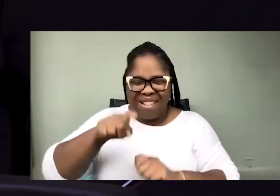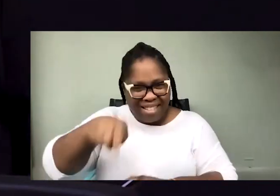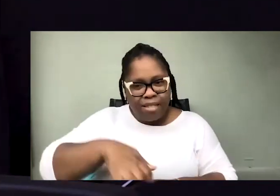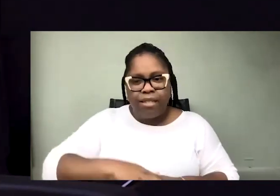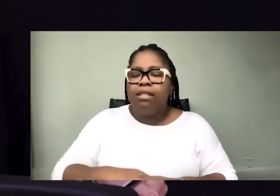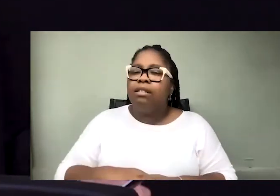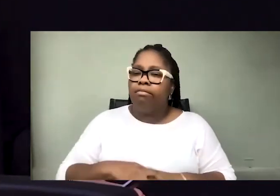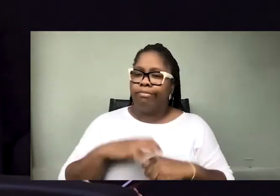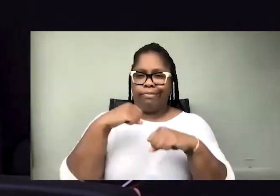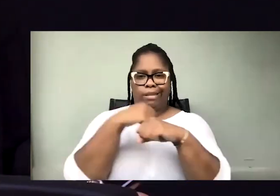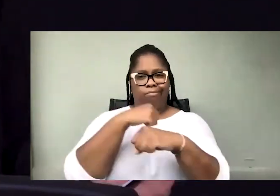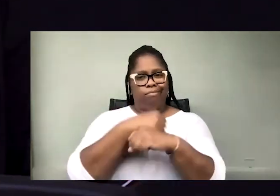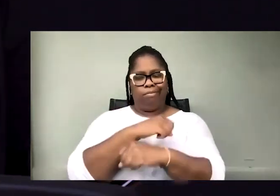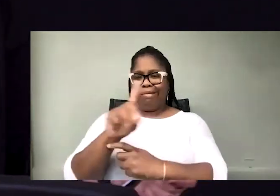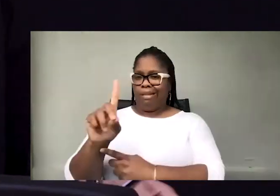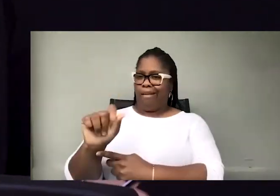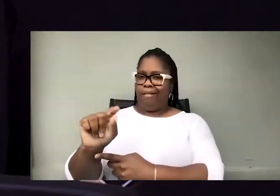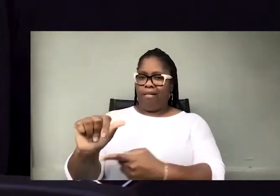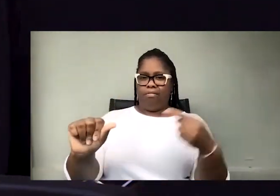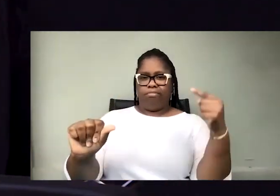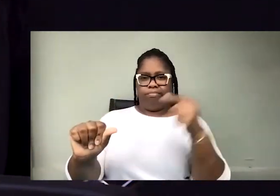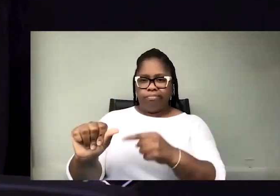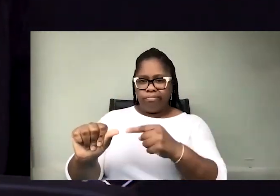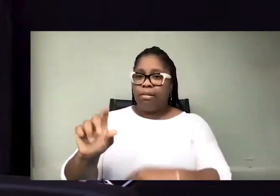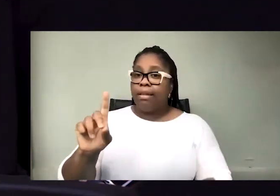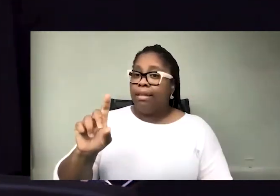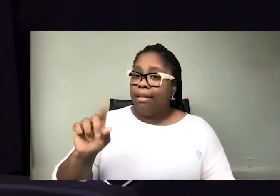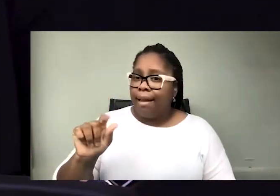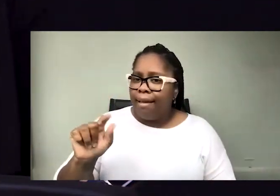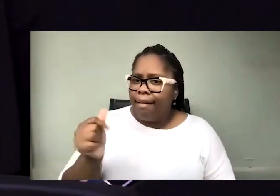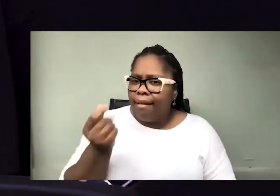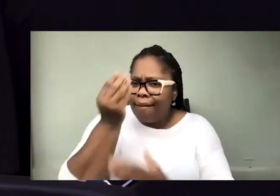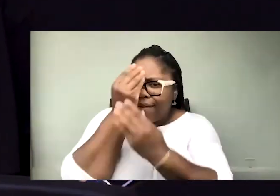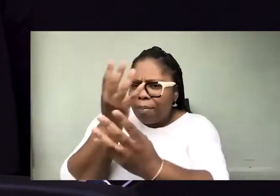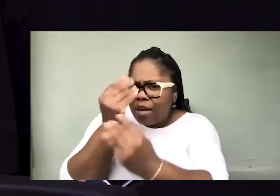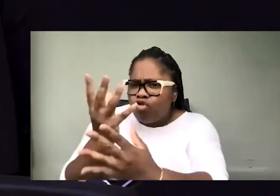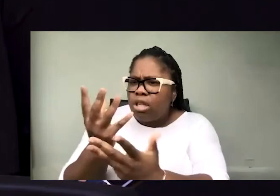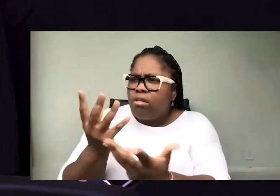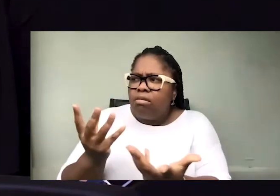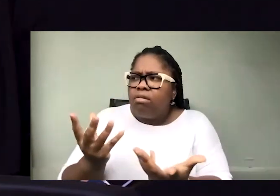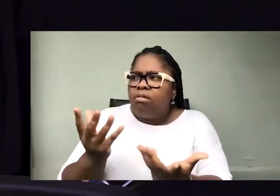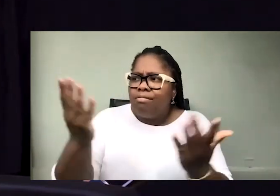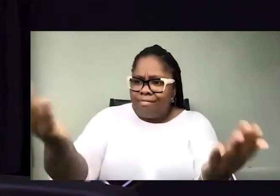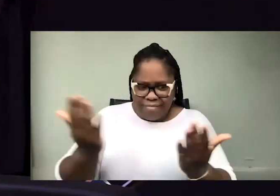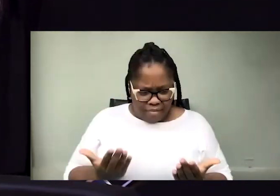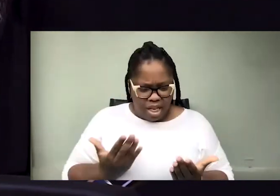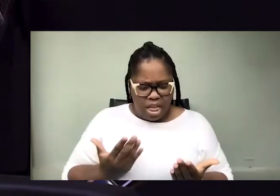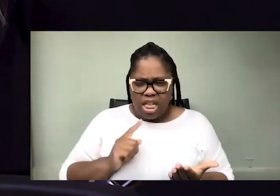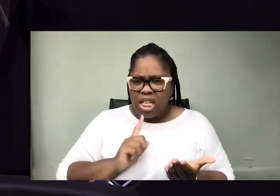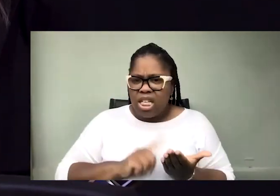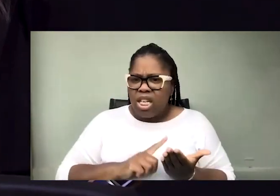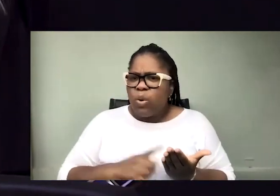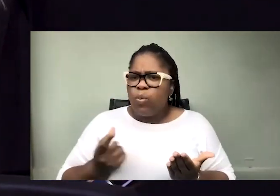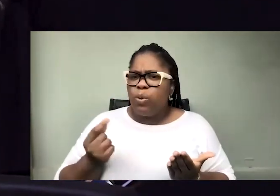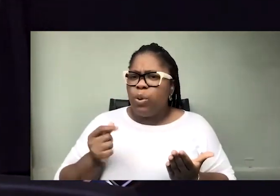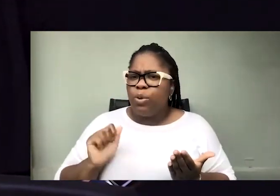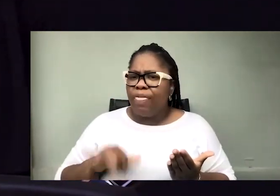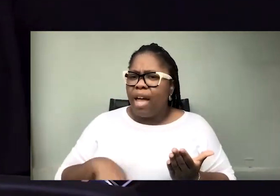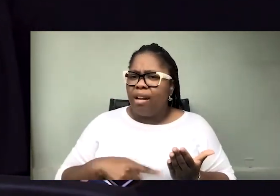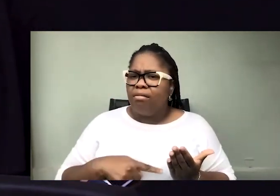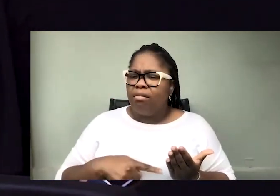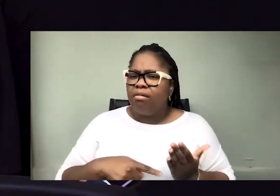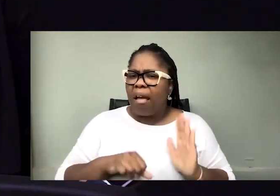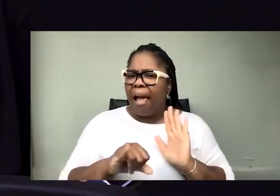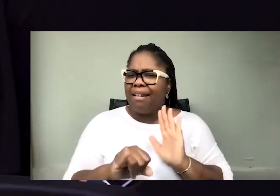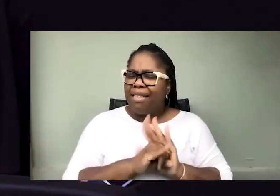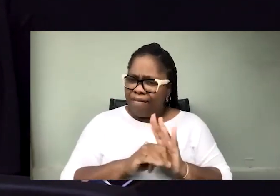it's data, but it's not only that data, it's what do we do with that data? And how do we start to identify the real